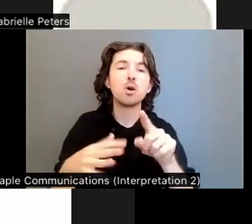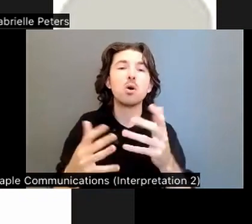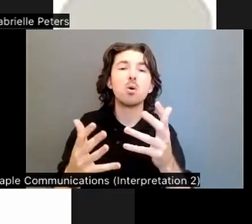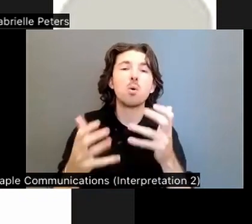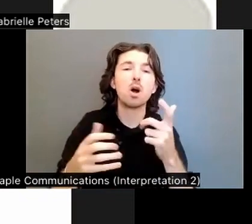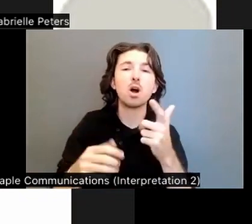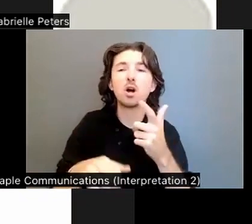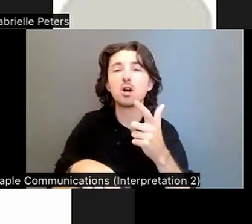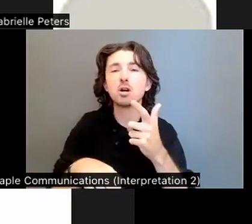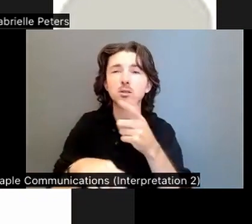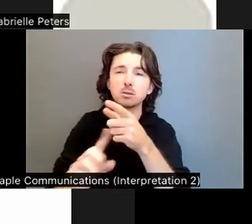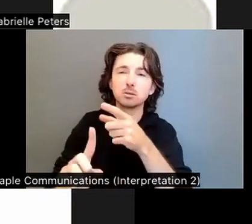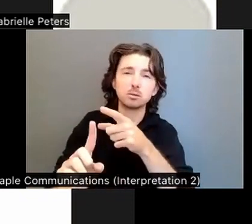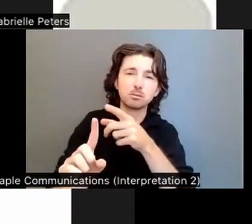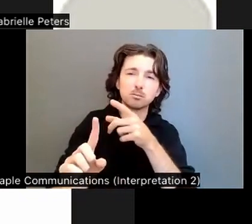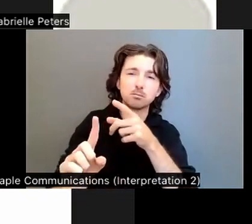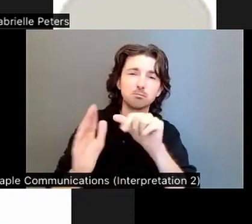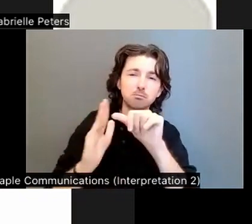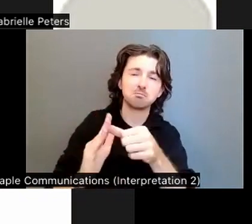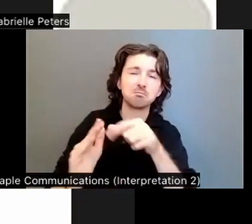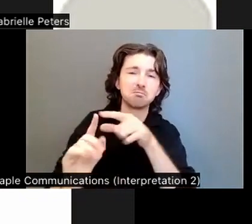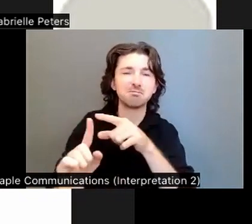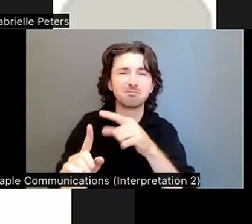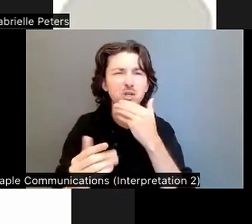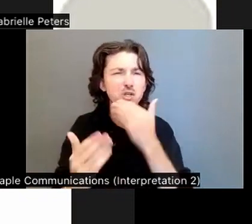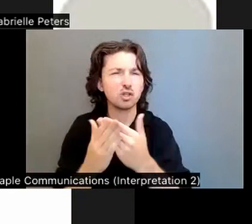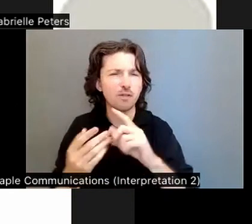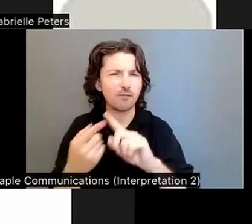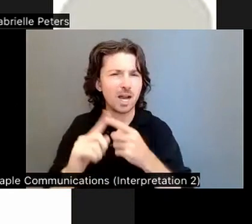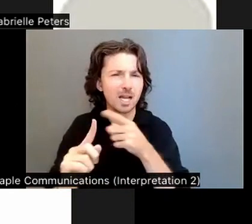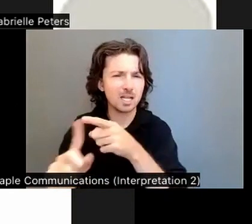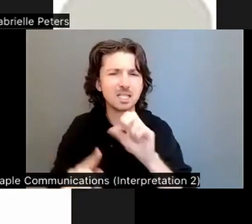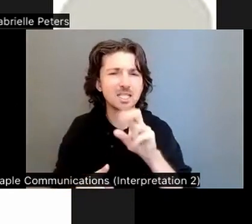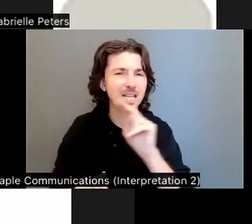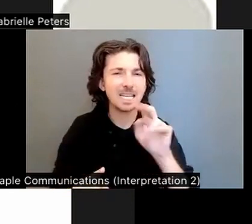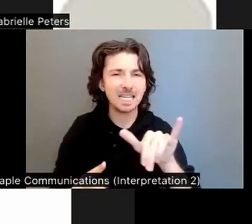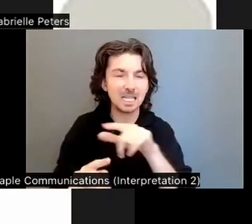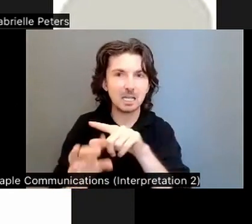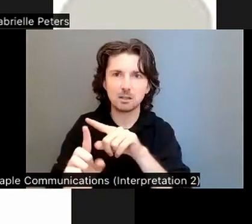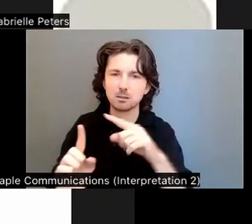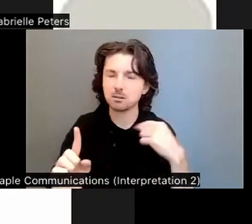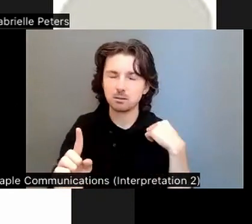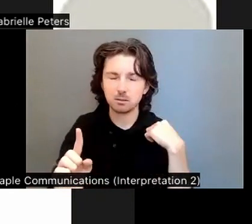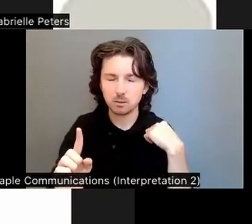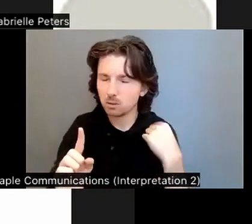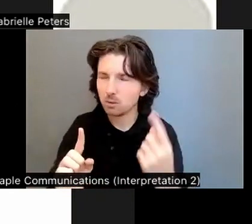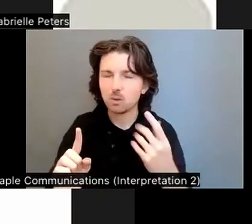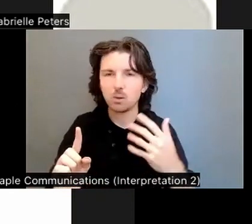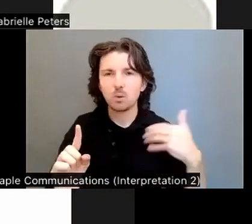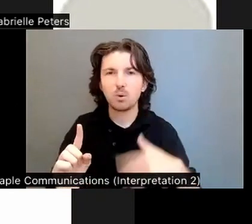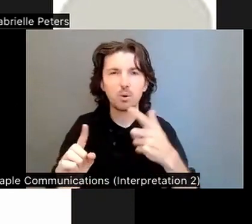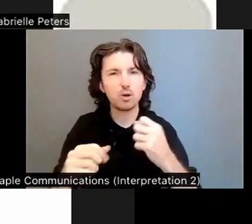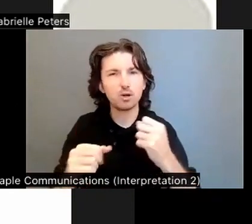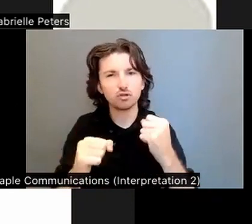to my good friend Sunny, who has been a whirlwind on the social media,